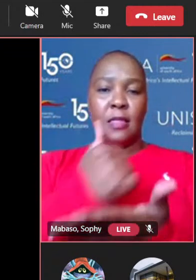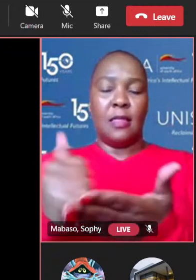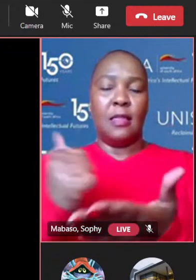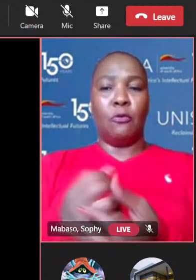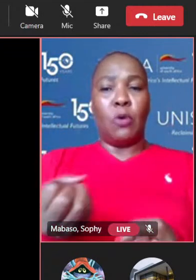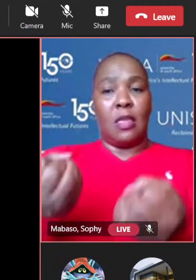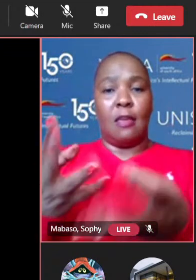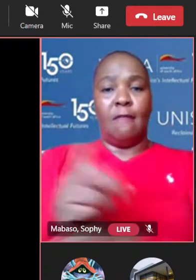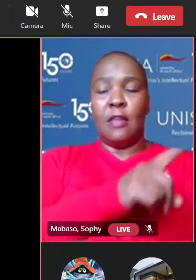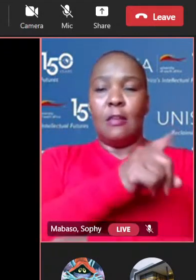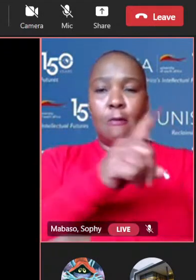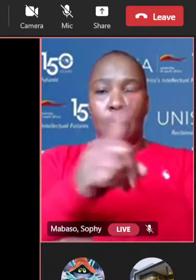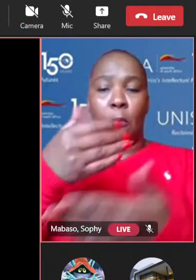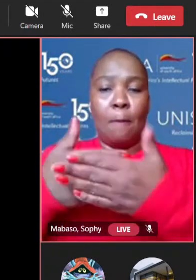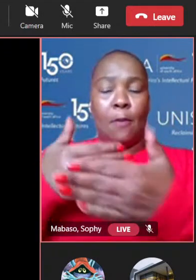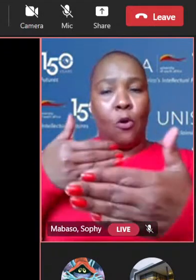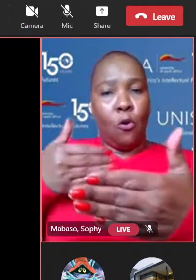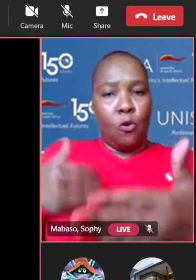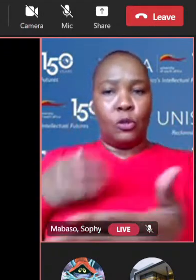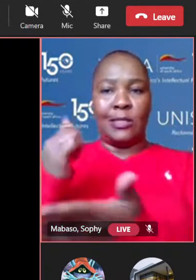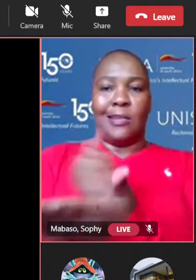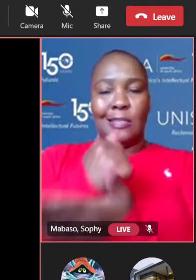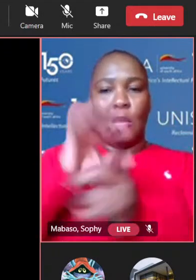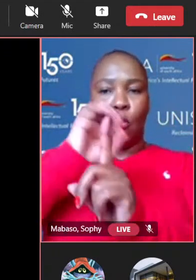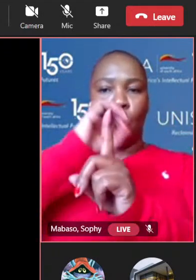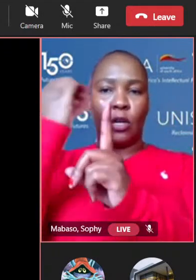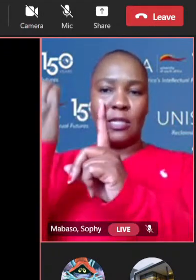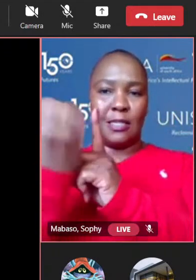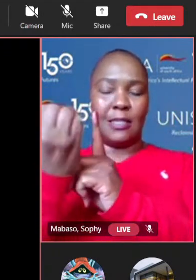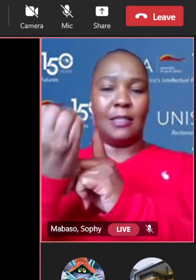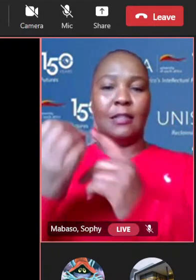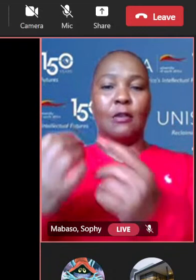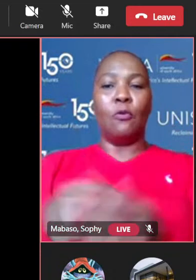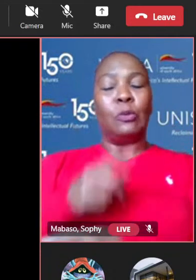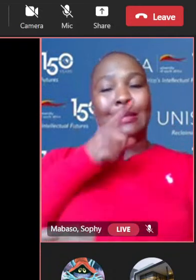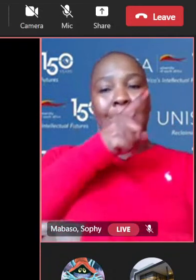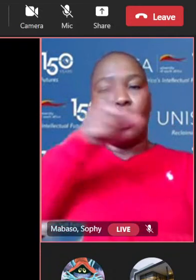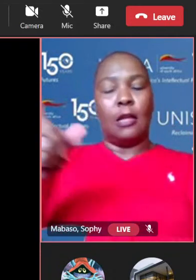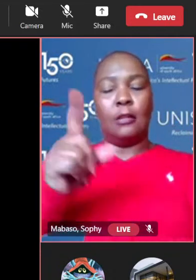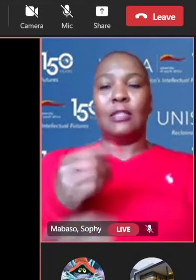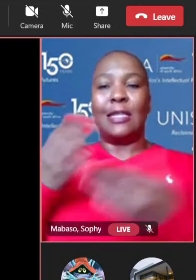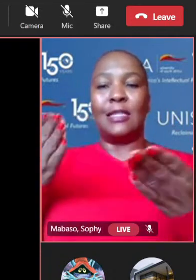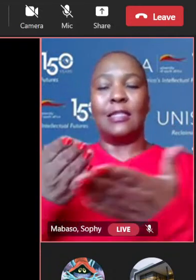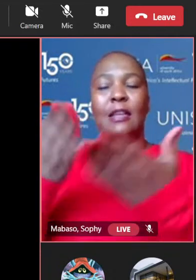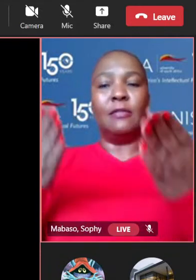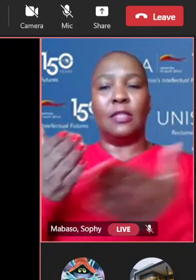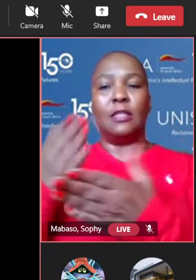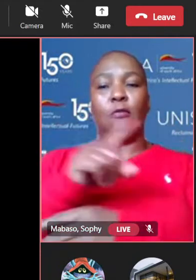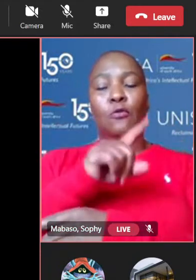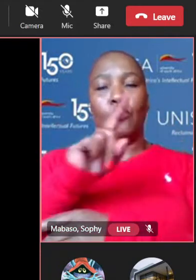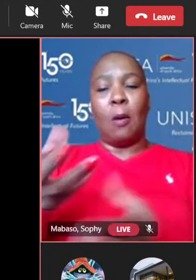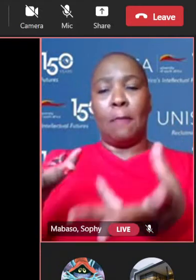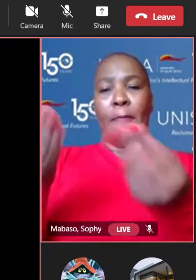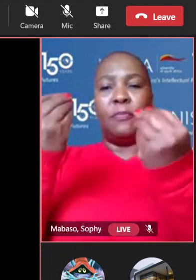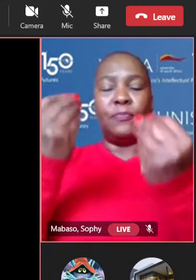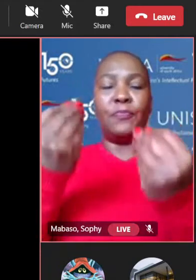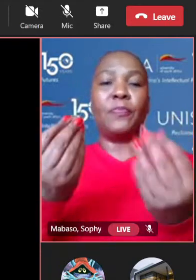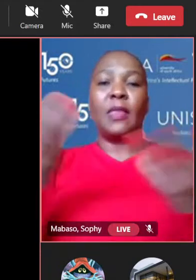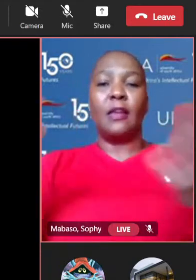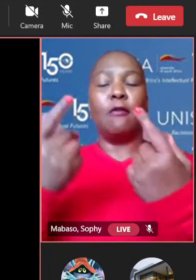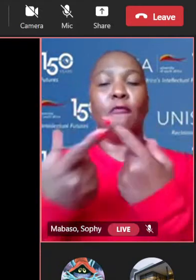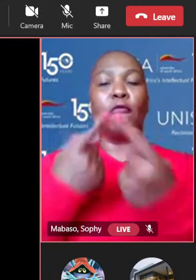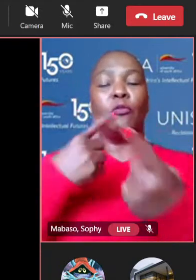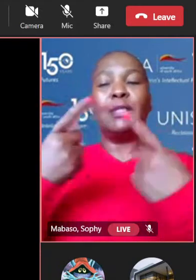you post-registration orientation. We're telling you of the services that you're going to get from different